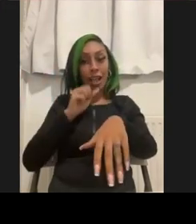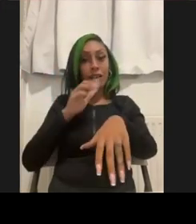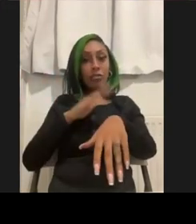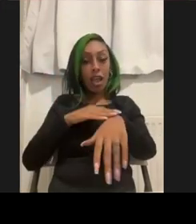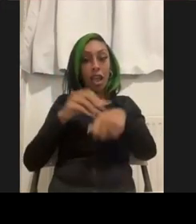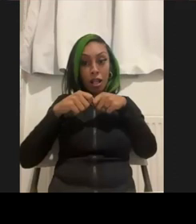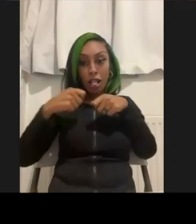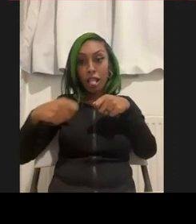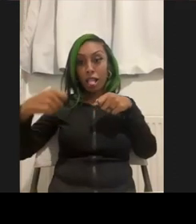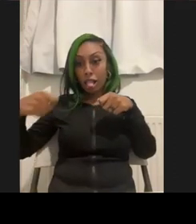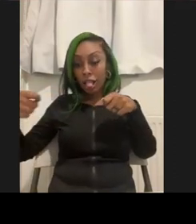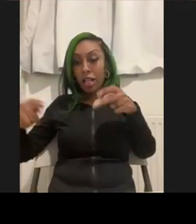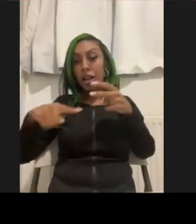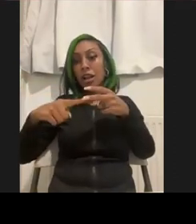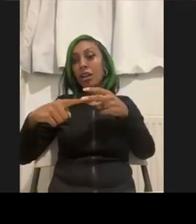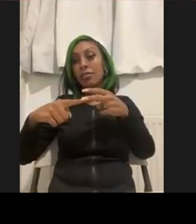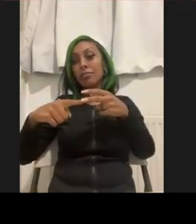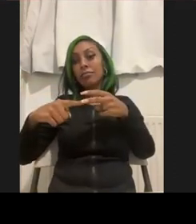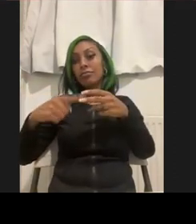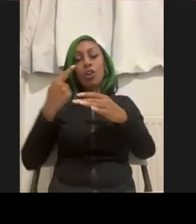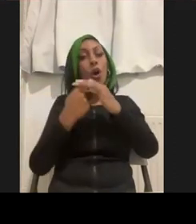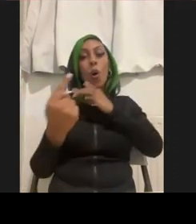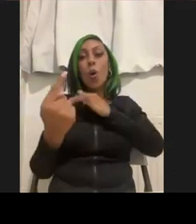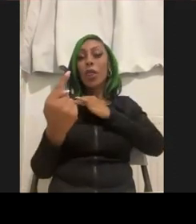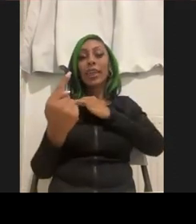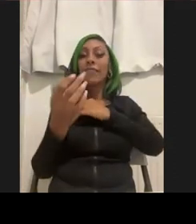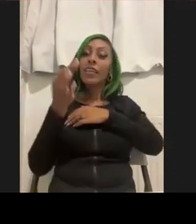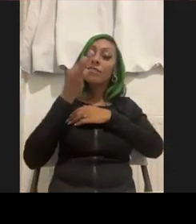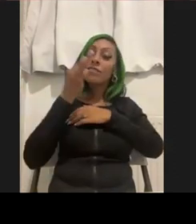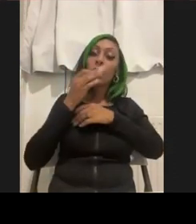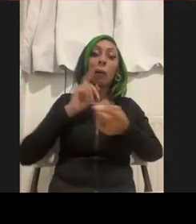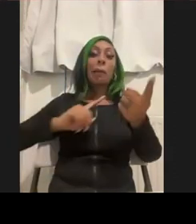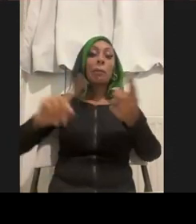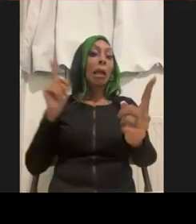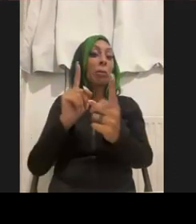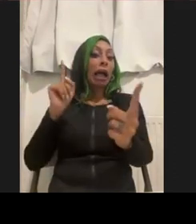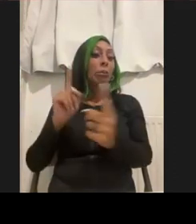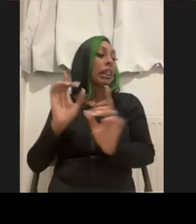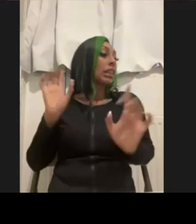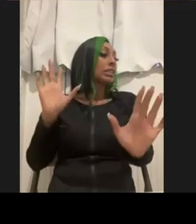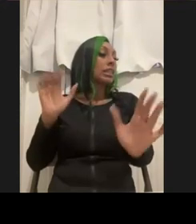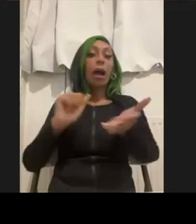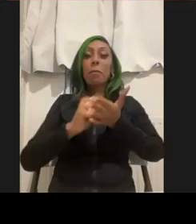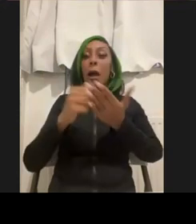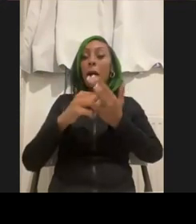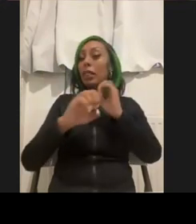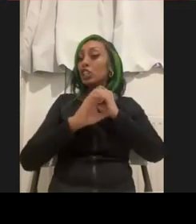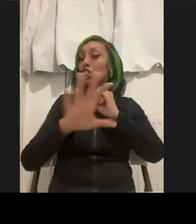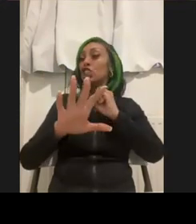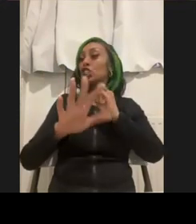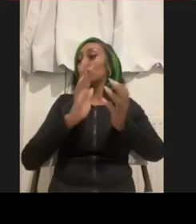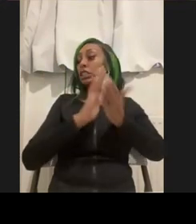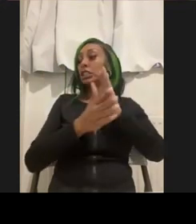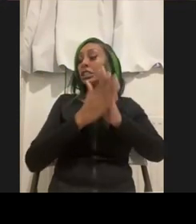know, are not just, you know, we had a few meetings and therefore, or we published a paper and therefore, but have a